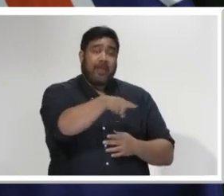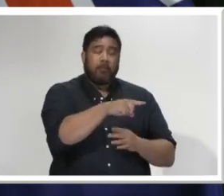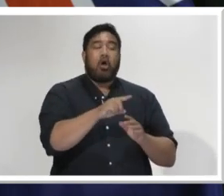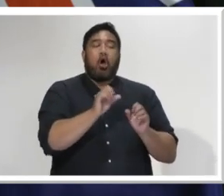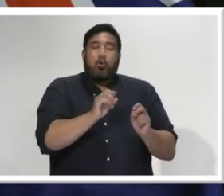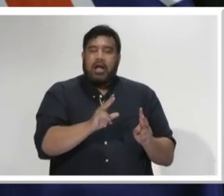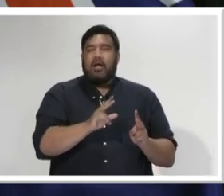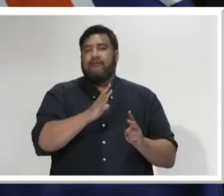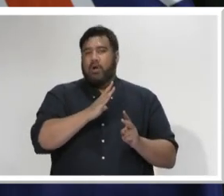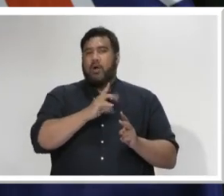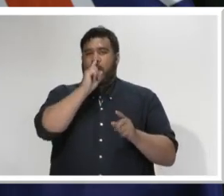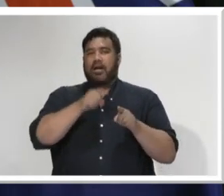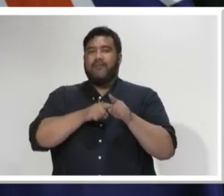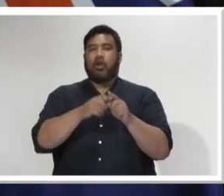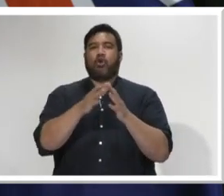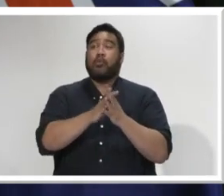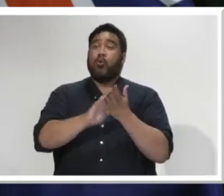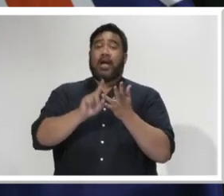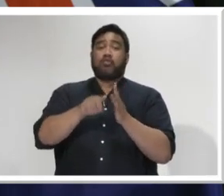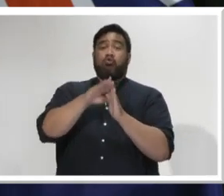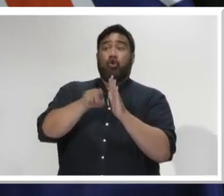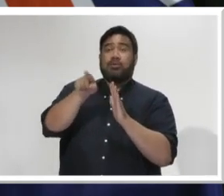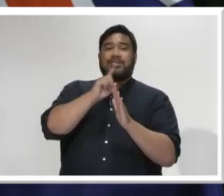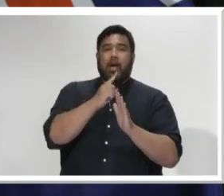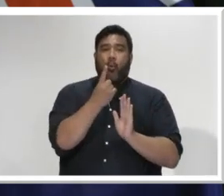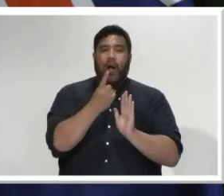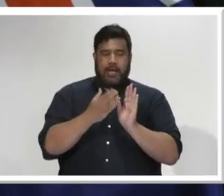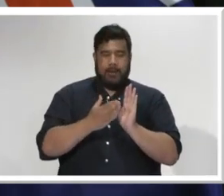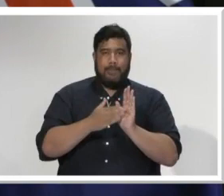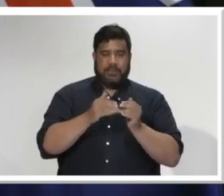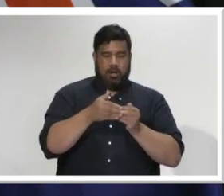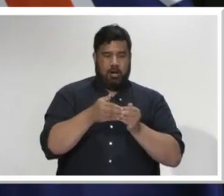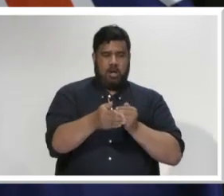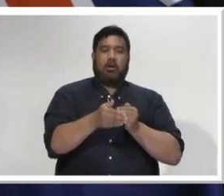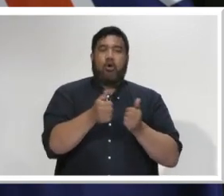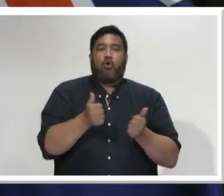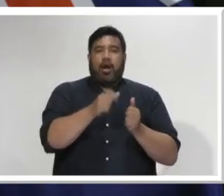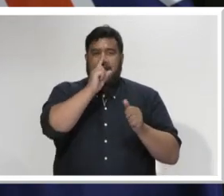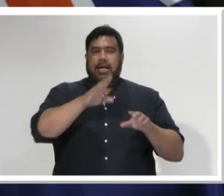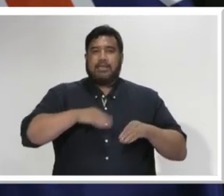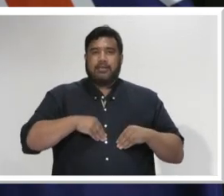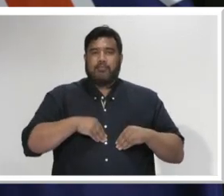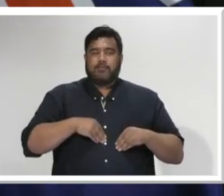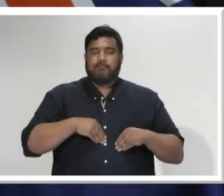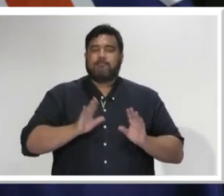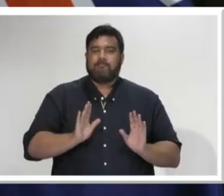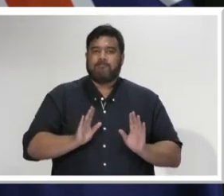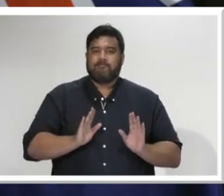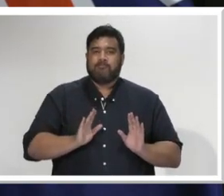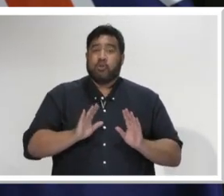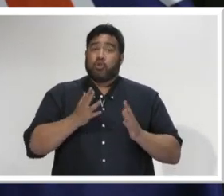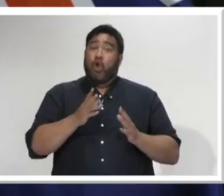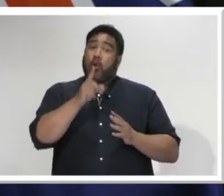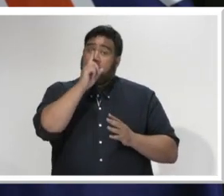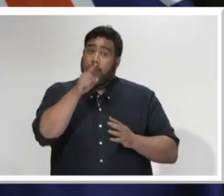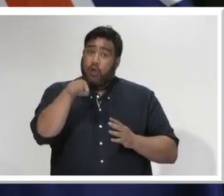keeping with the World Health Organisation's recommendations of distance for someone who does not have symptoms. So again, if it's people you